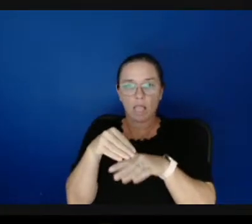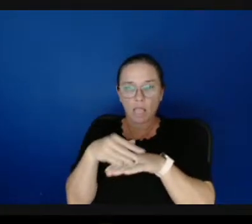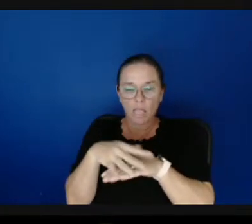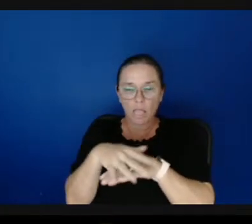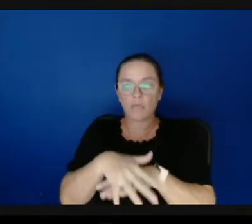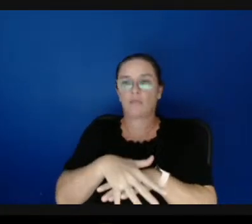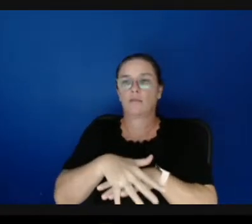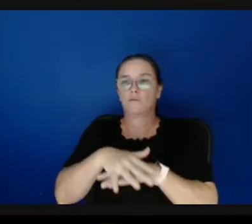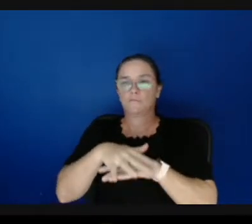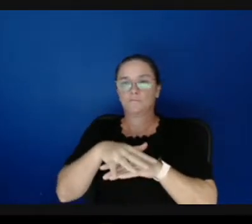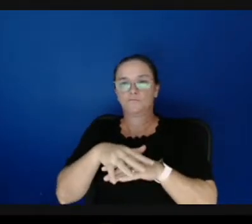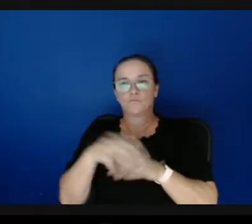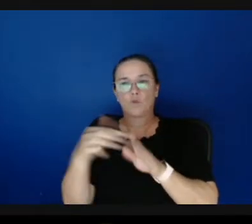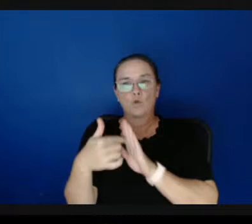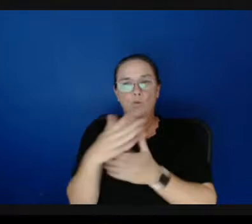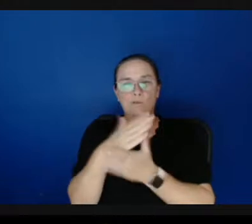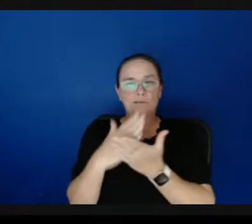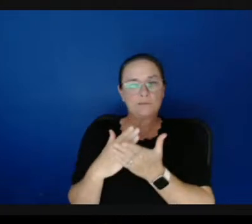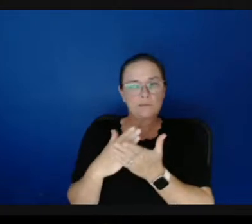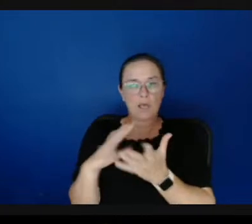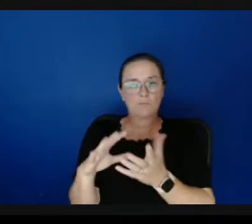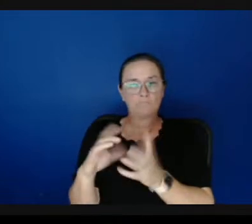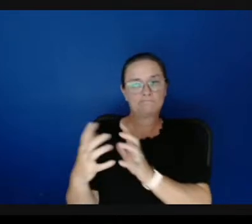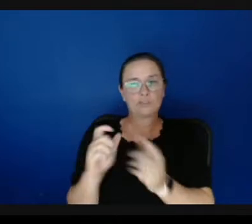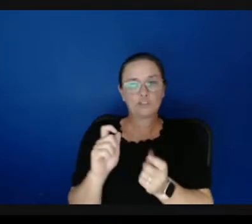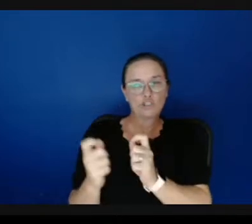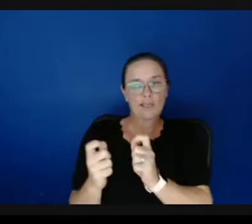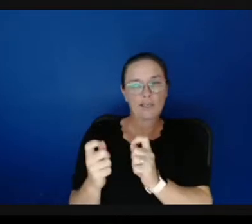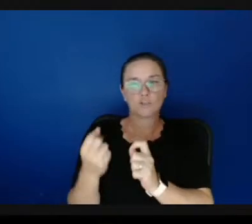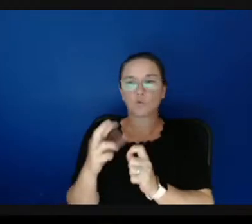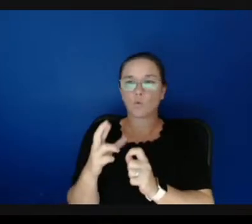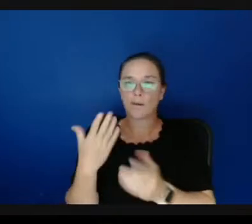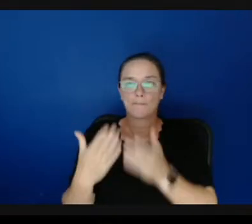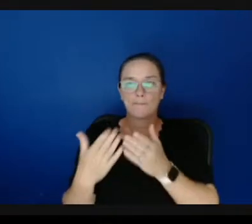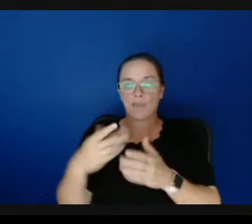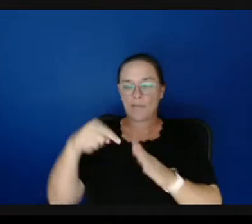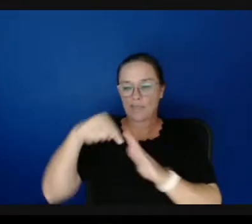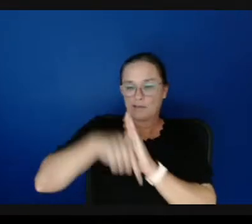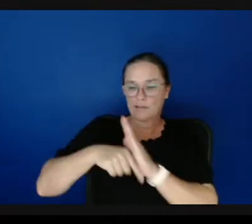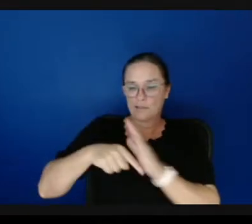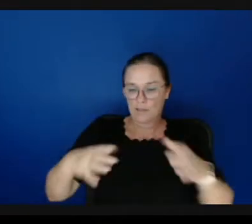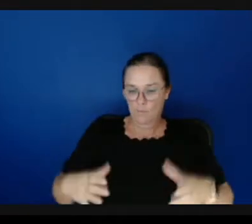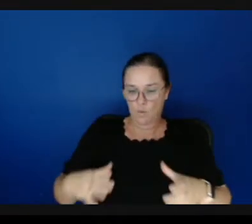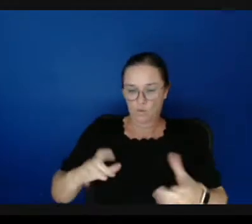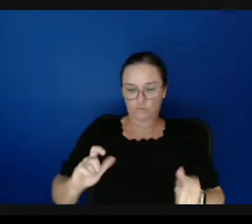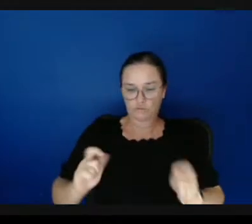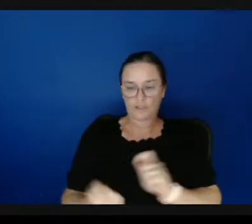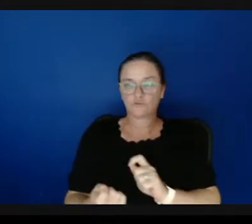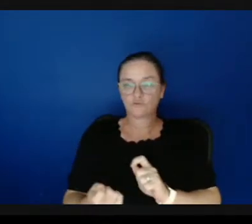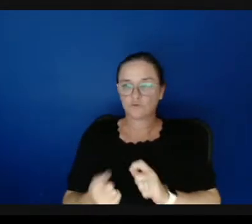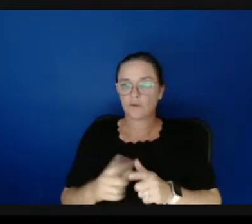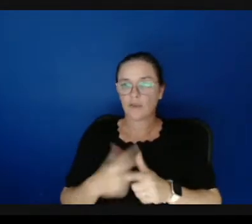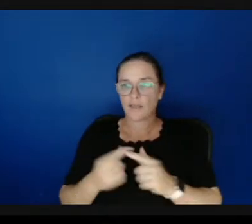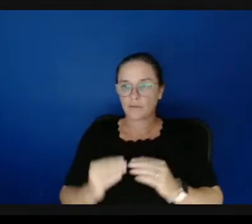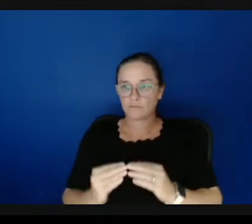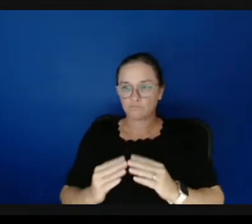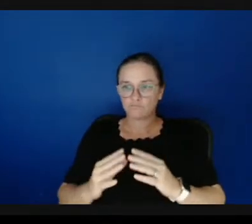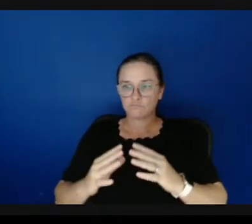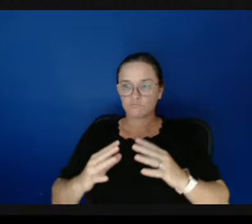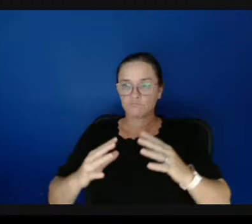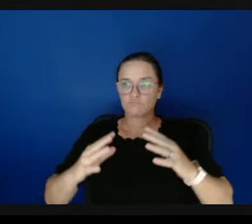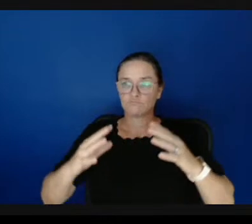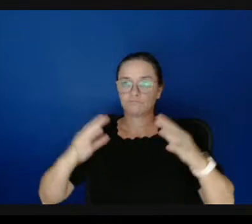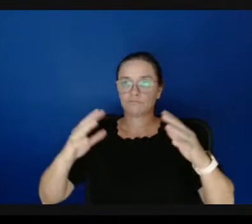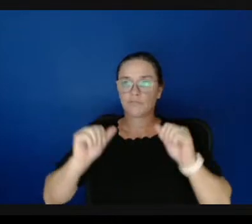indicated some disturbance there, or possibly just overturning of a deep pool, before the lava flows come and flood the area where you can now see